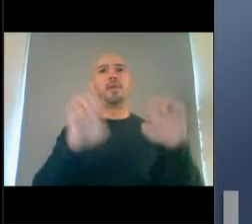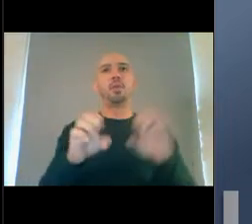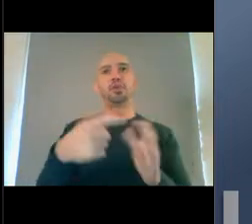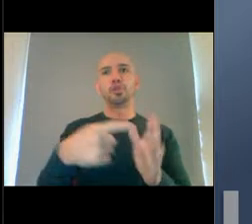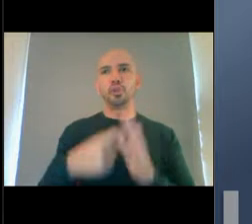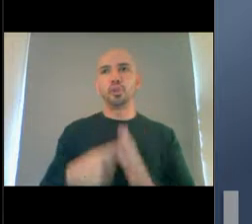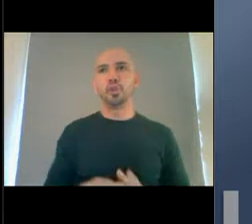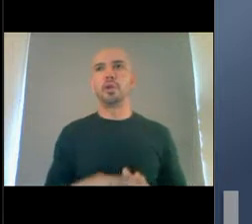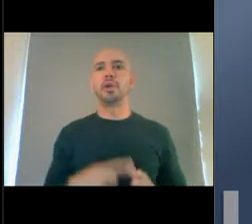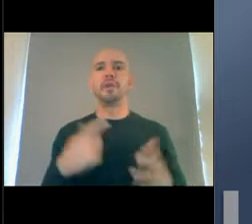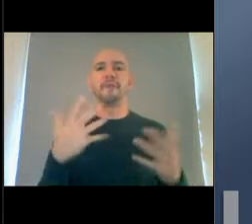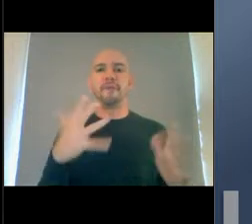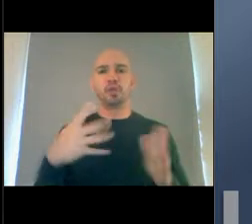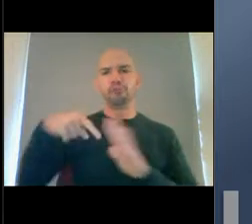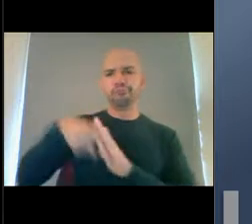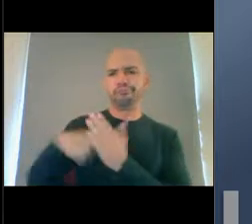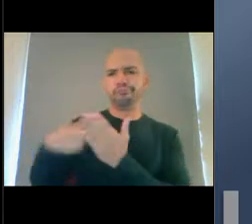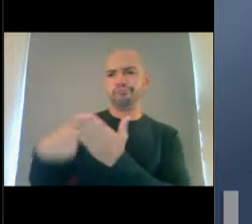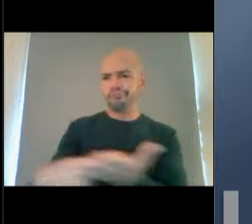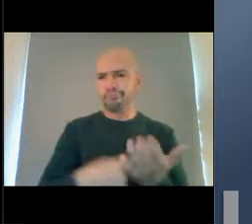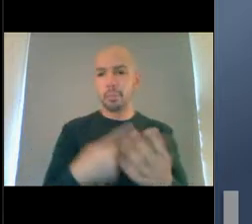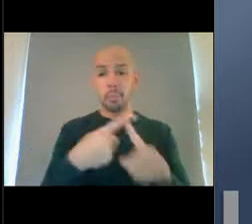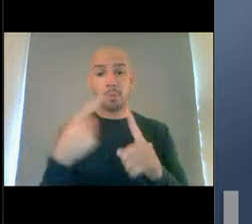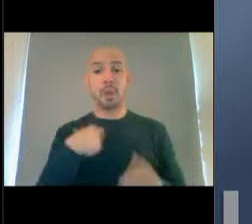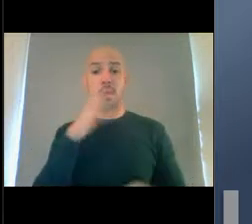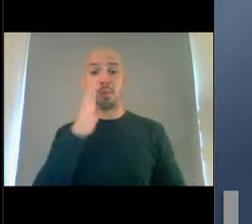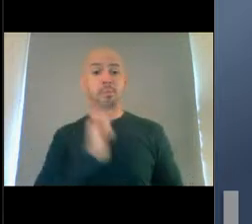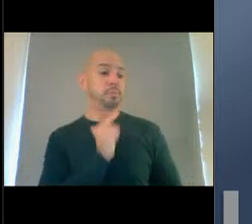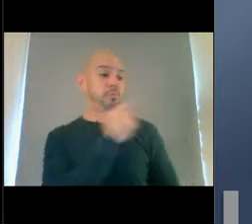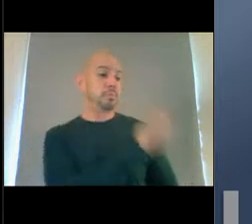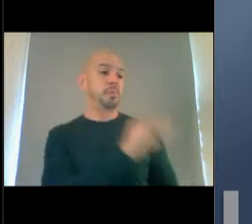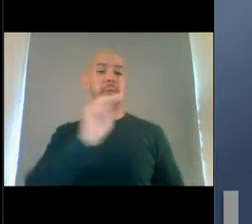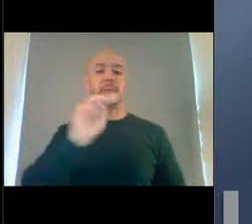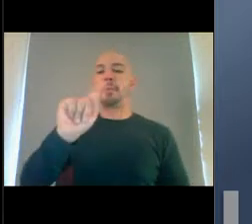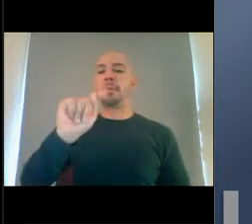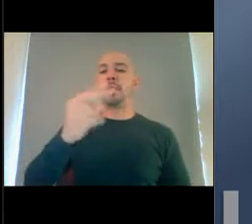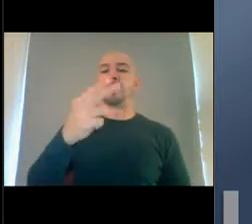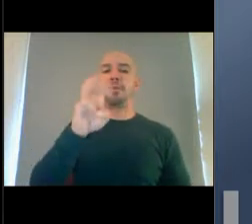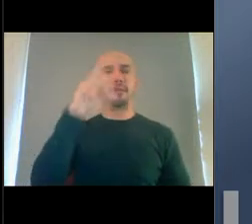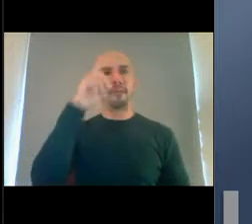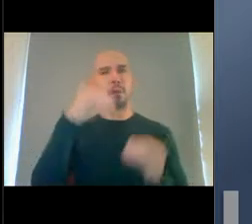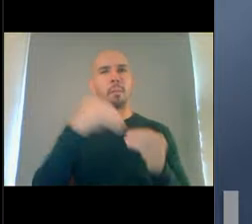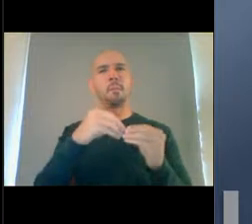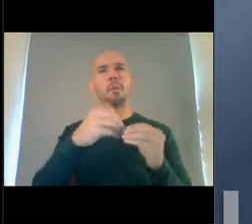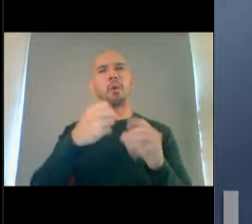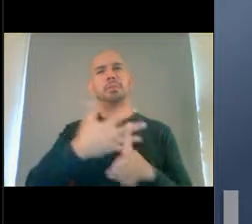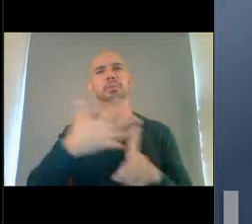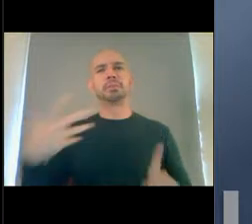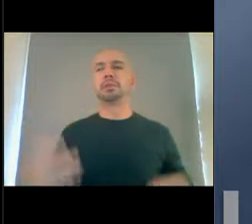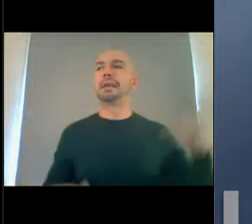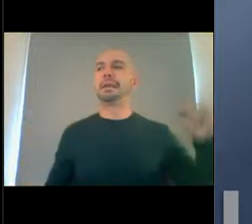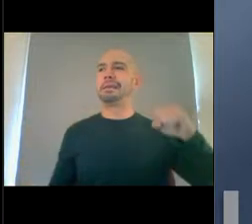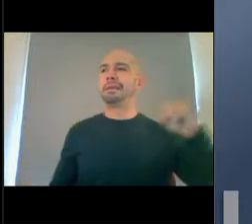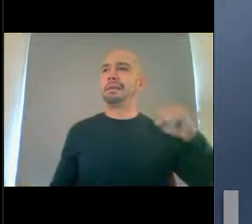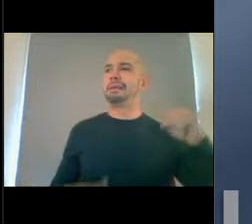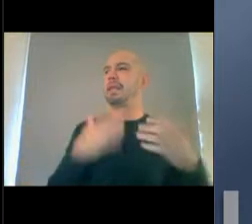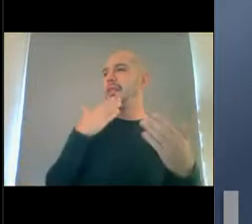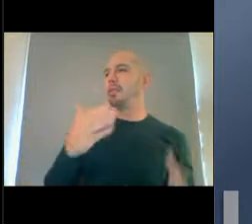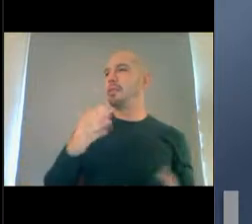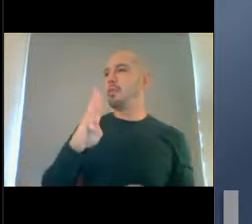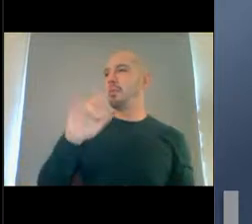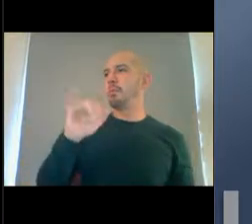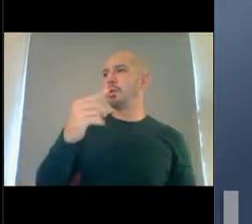workshop process um but i will hand it over to matthew yoscott to elaborate thanks bridget yeah thank you thank you bridget and i just want